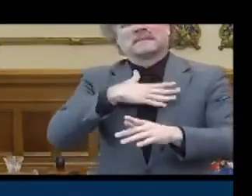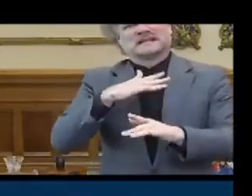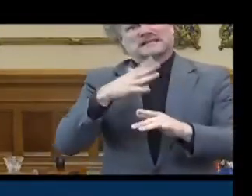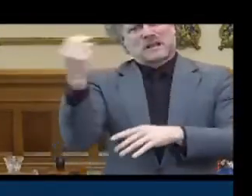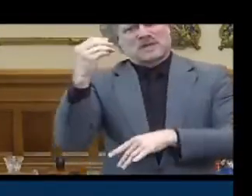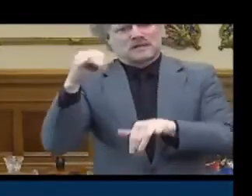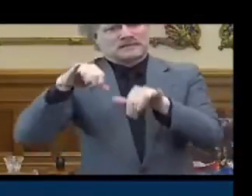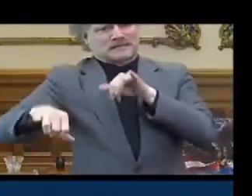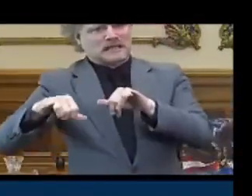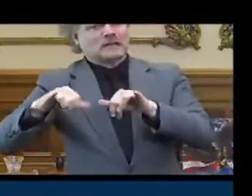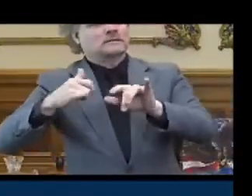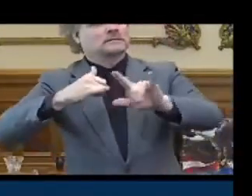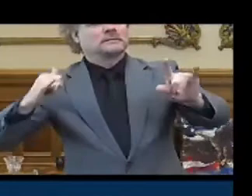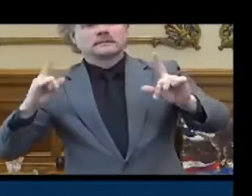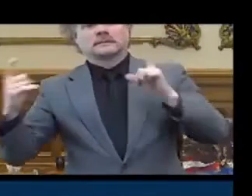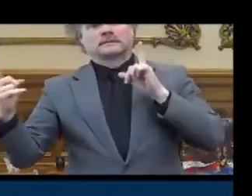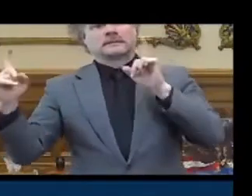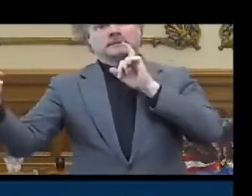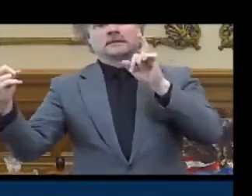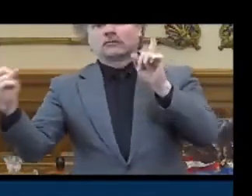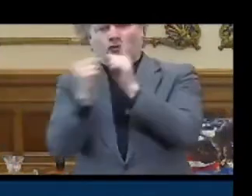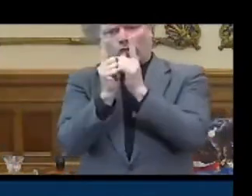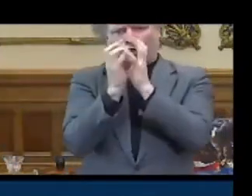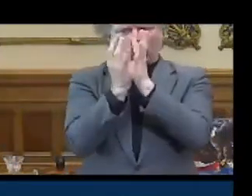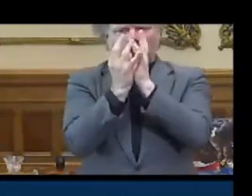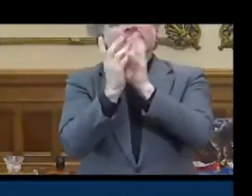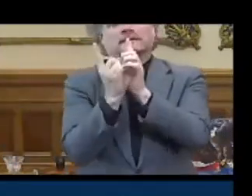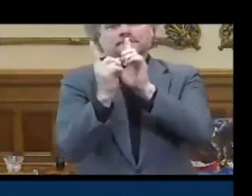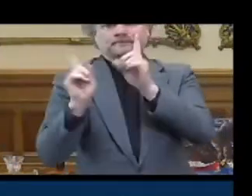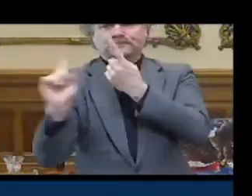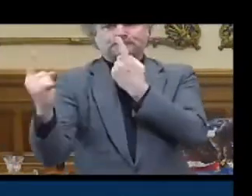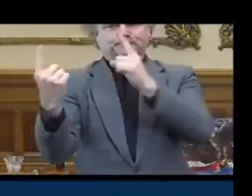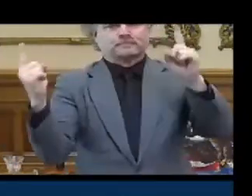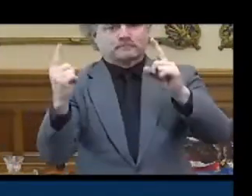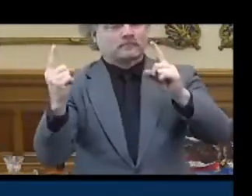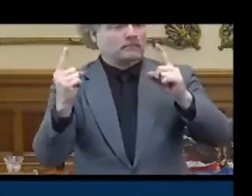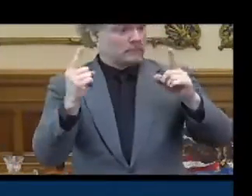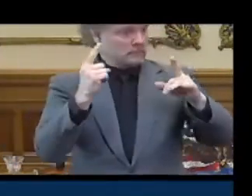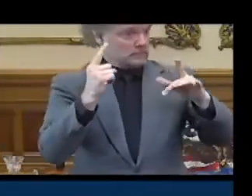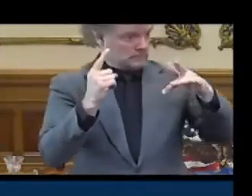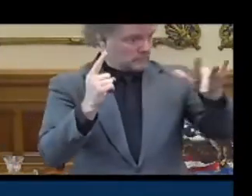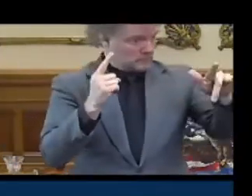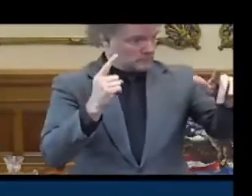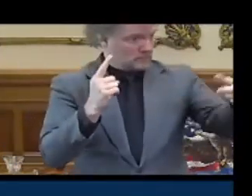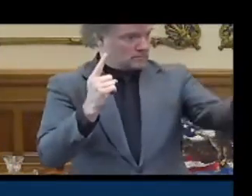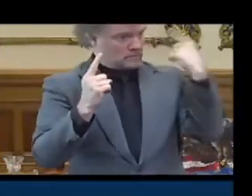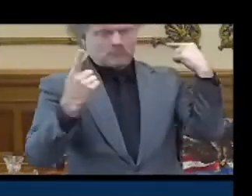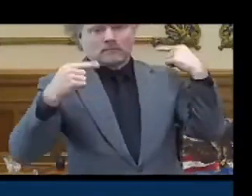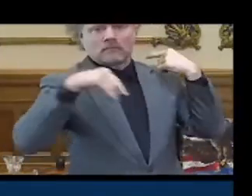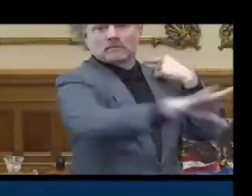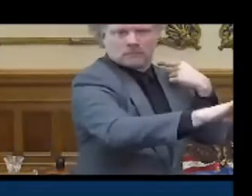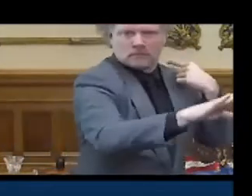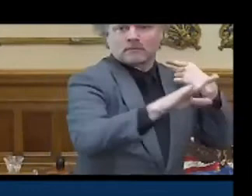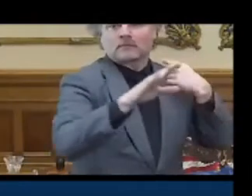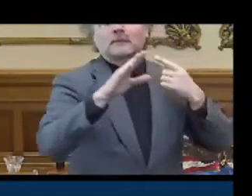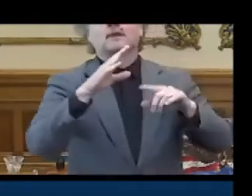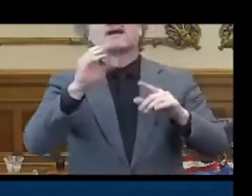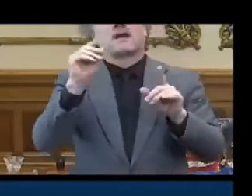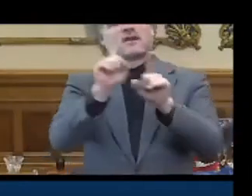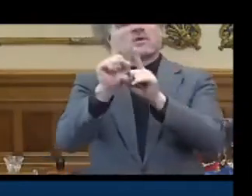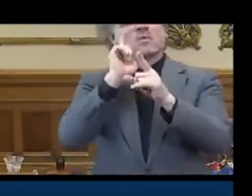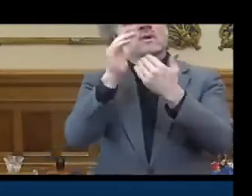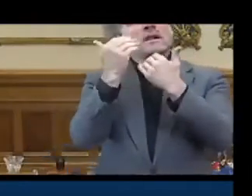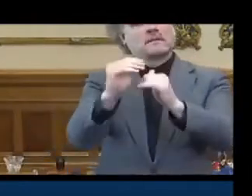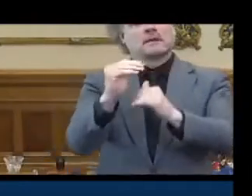outside socially distanced as they wait for capacity to become available inside the branch. And we are going to limit that